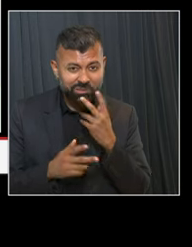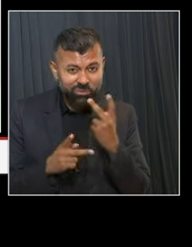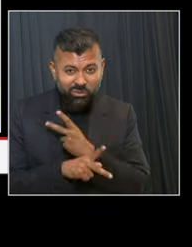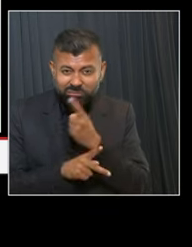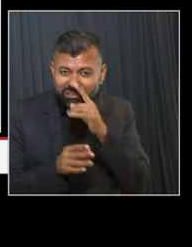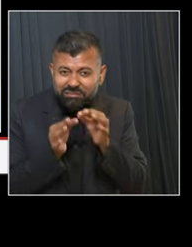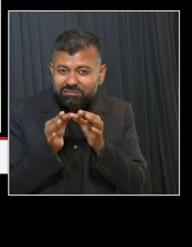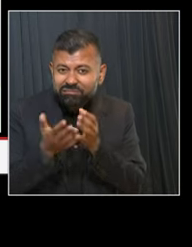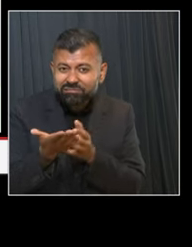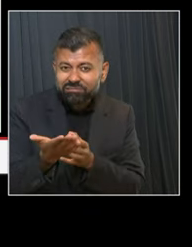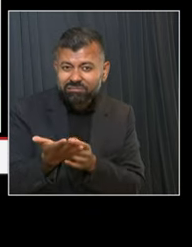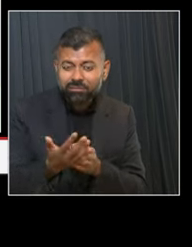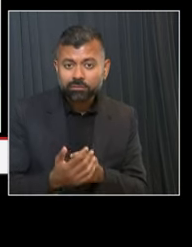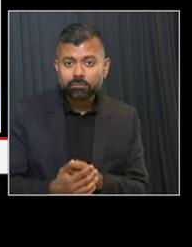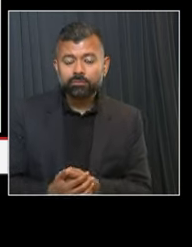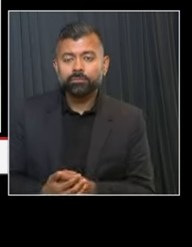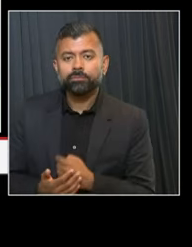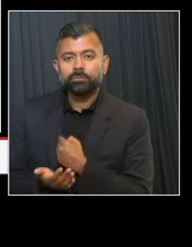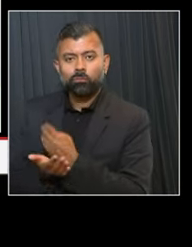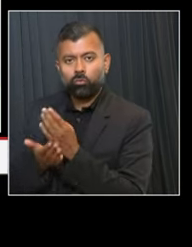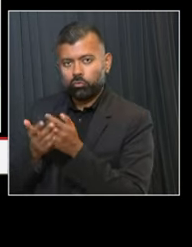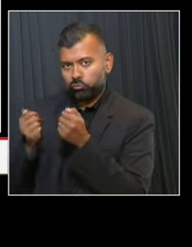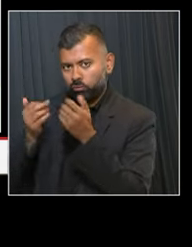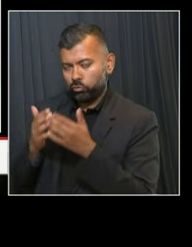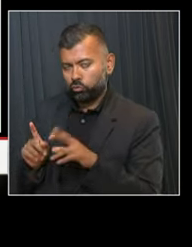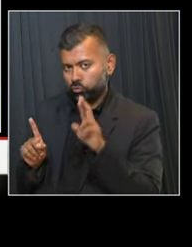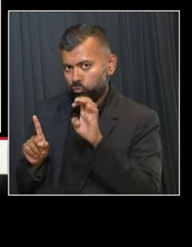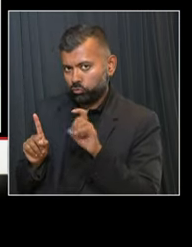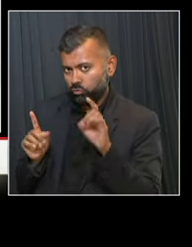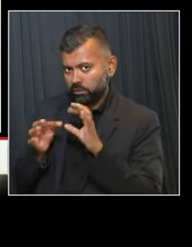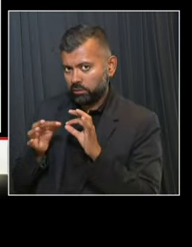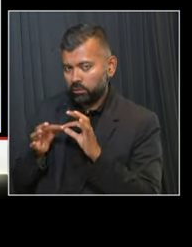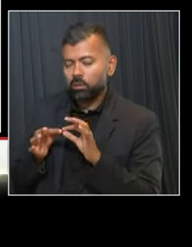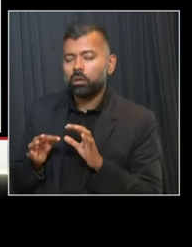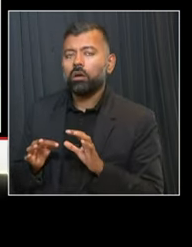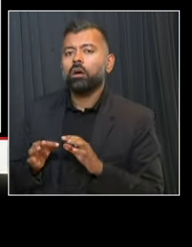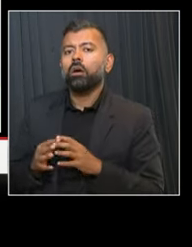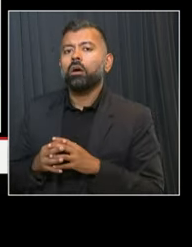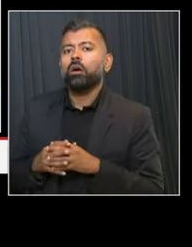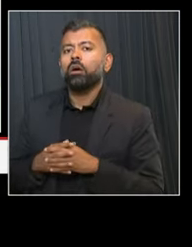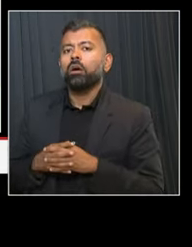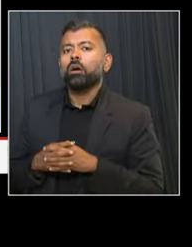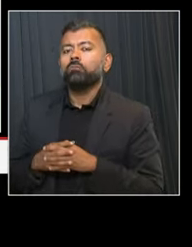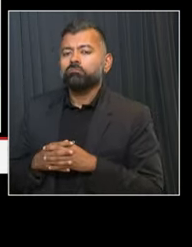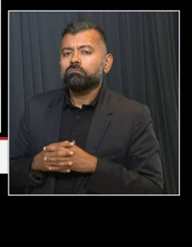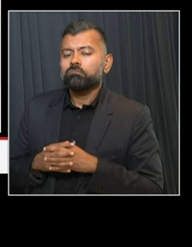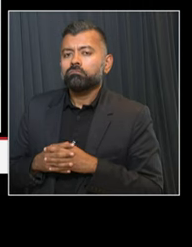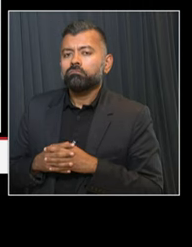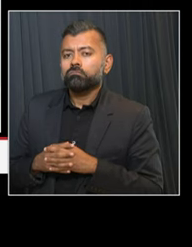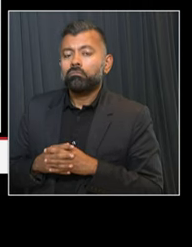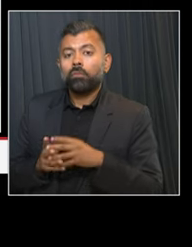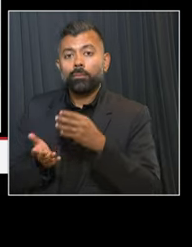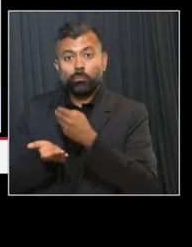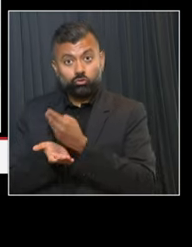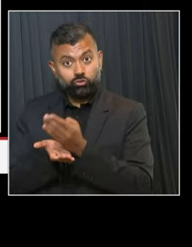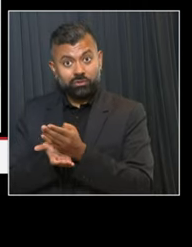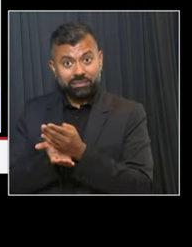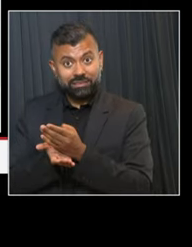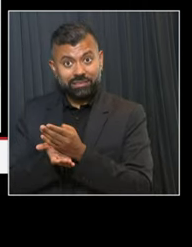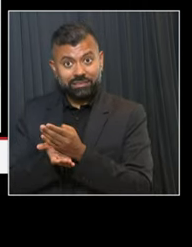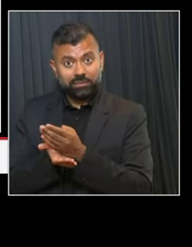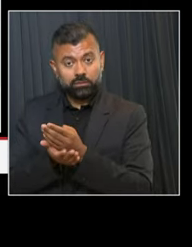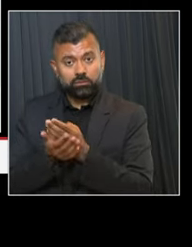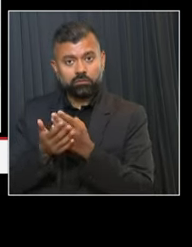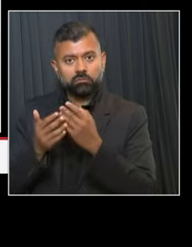referring to, there was no reduction to the baseline budget for ERAP. So the baseline budget has always been around $7 to $8 million for